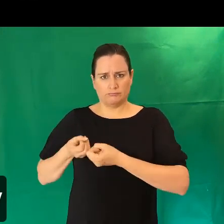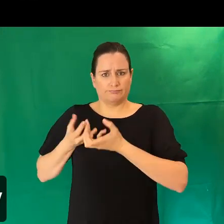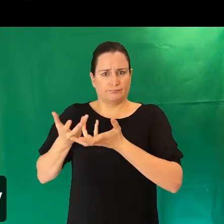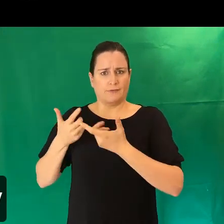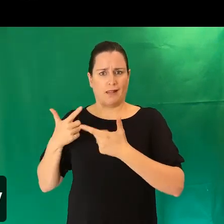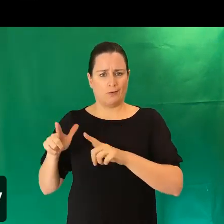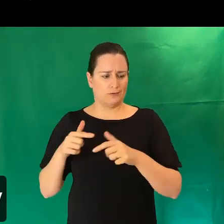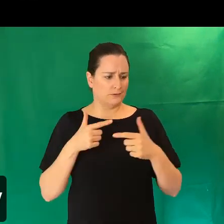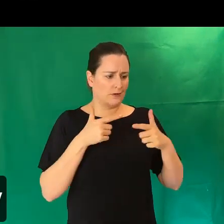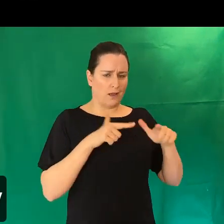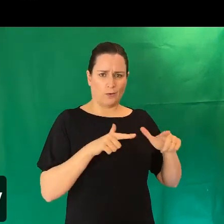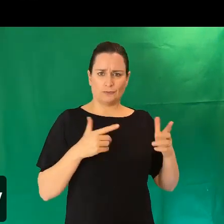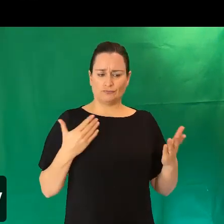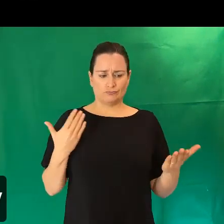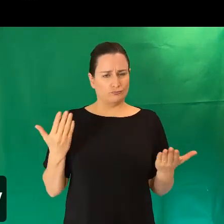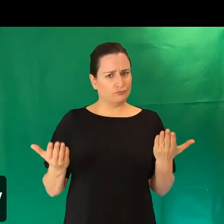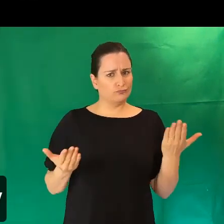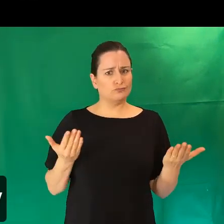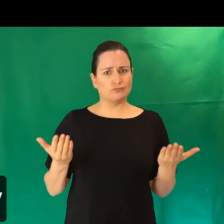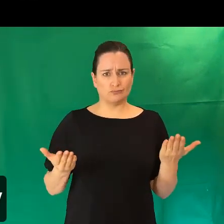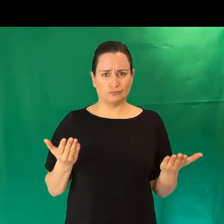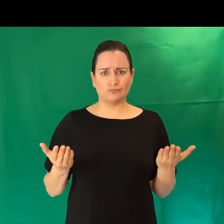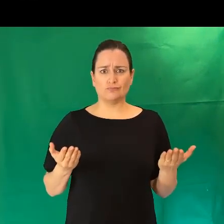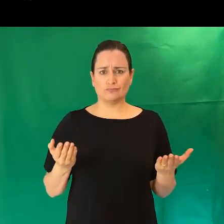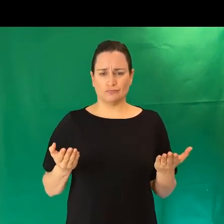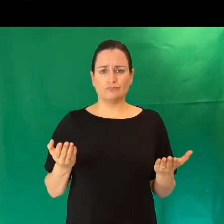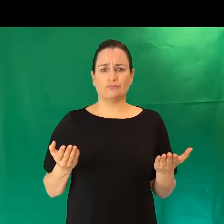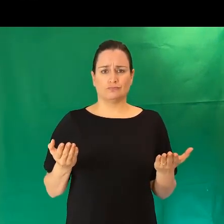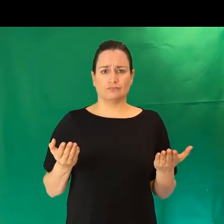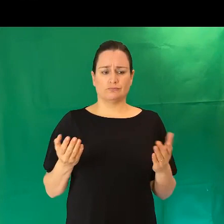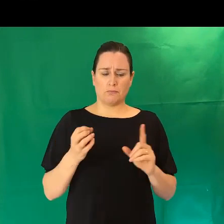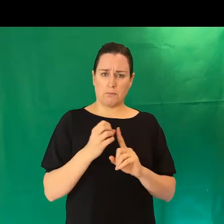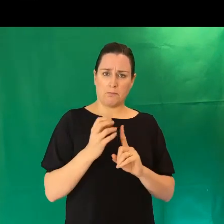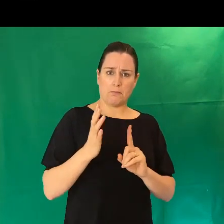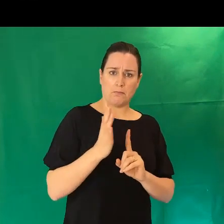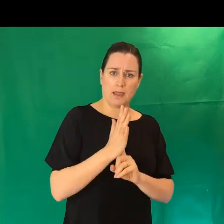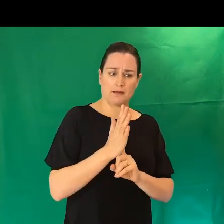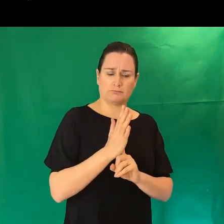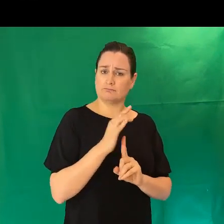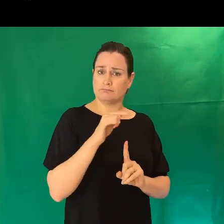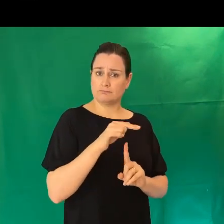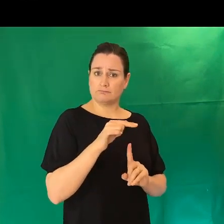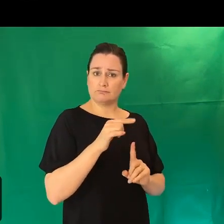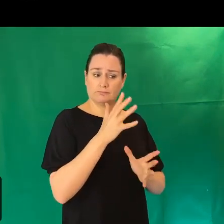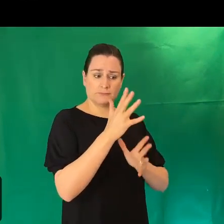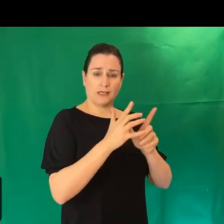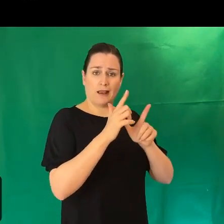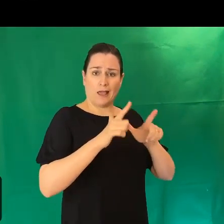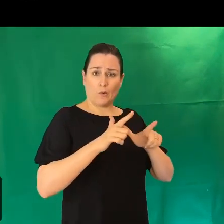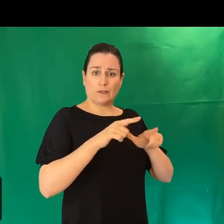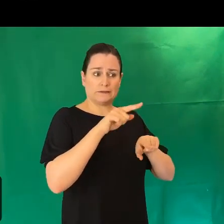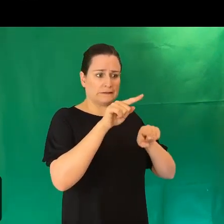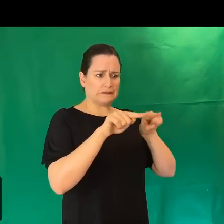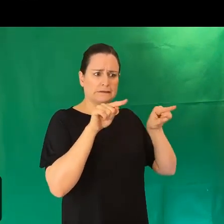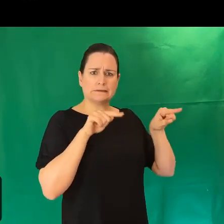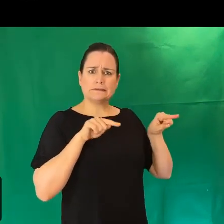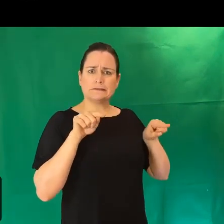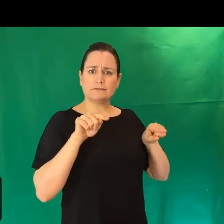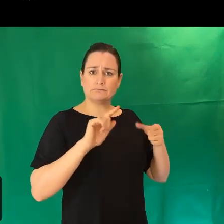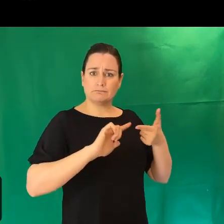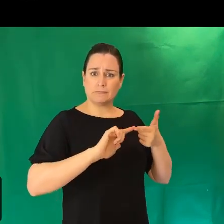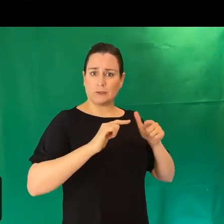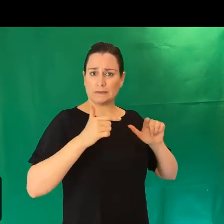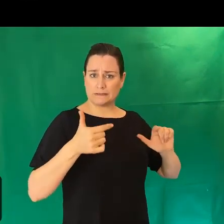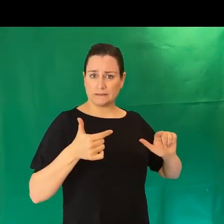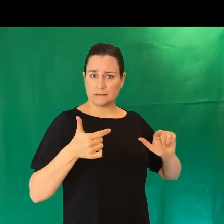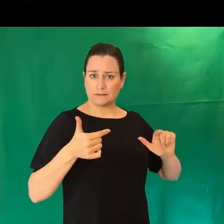impact on many aspects of the linguistics of sign languages. But let's just